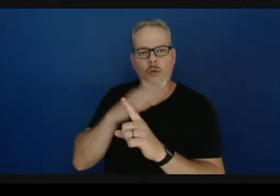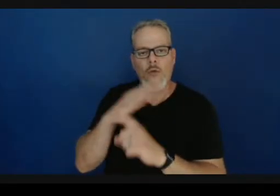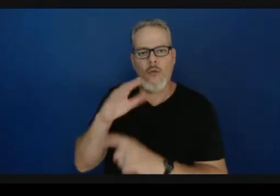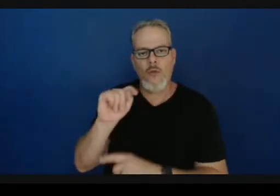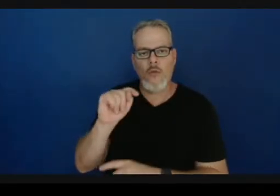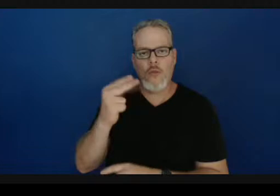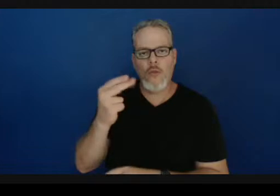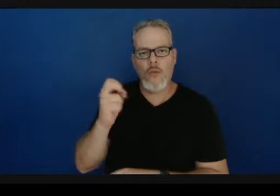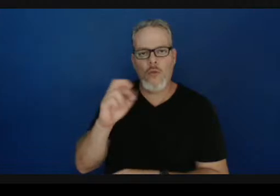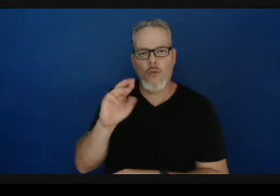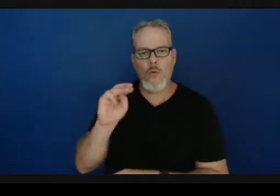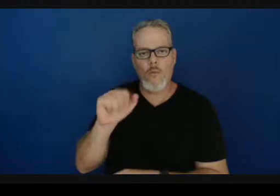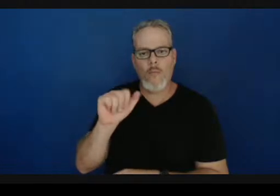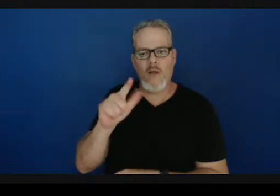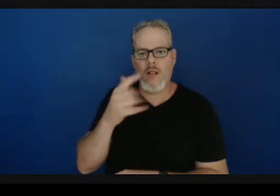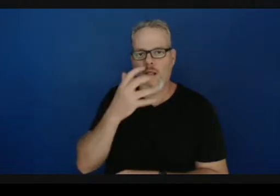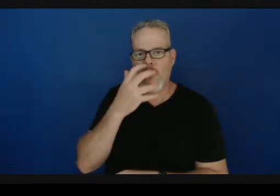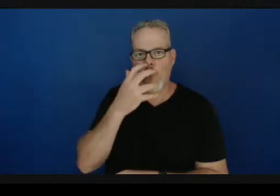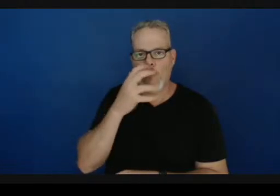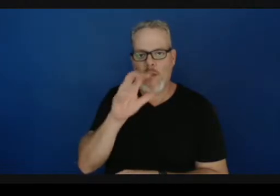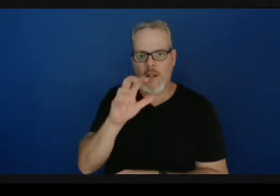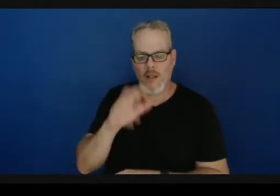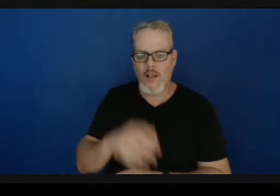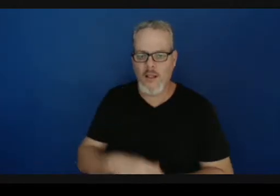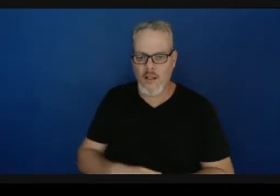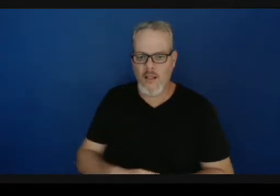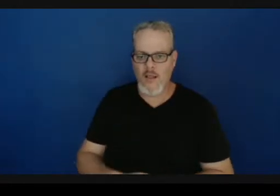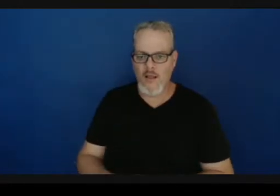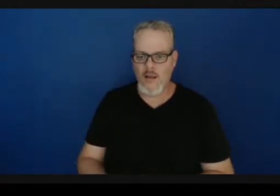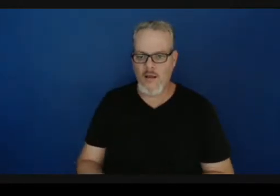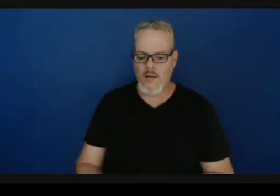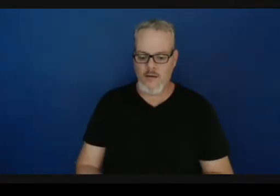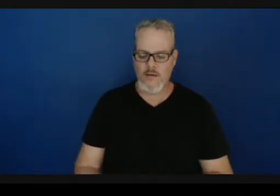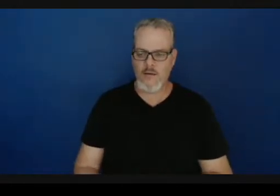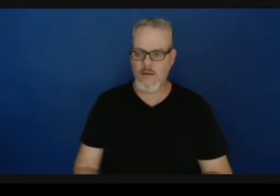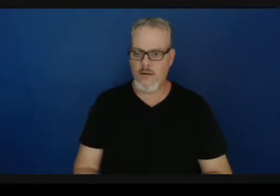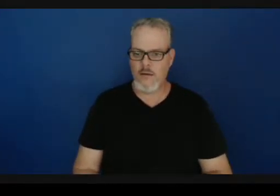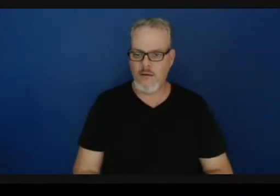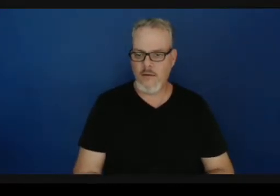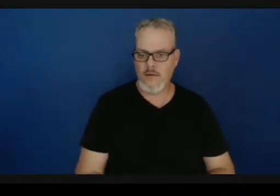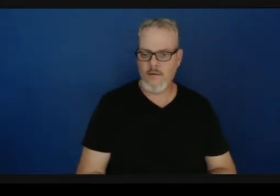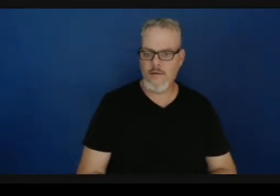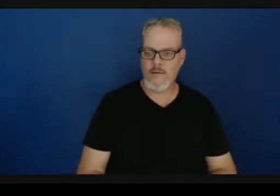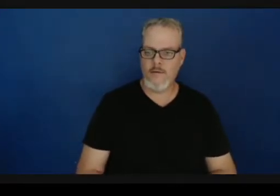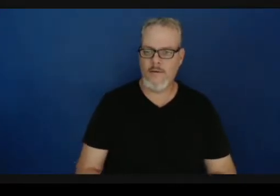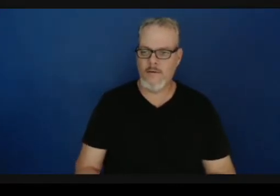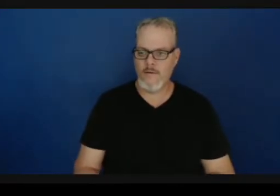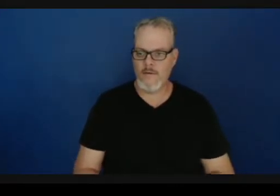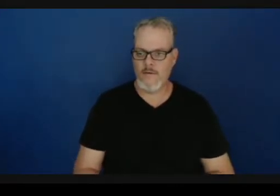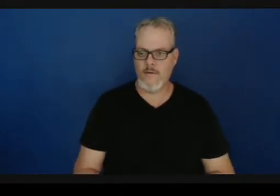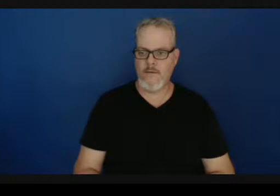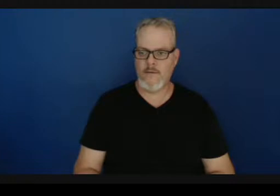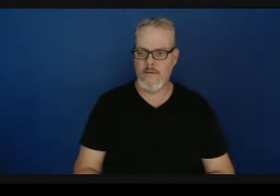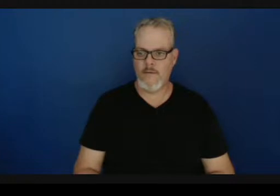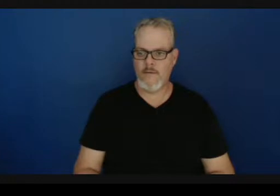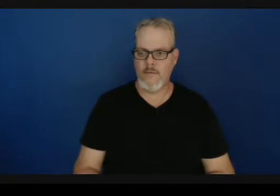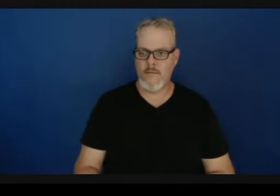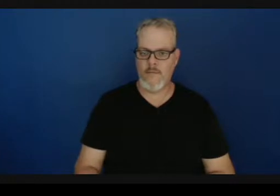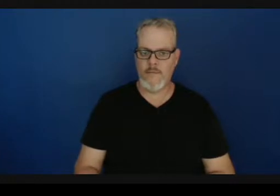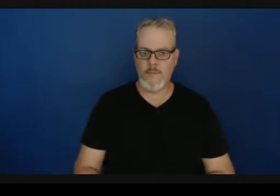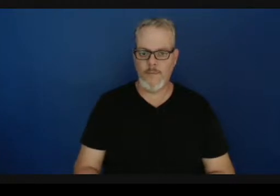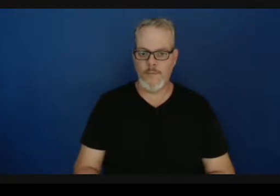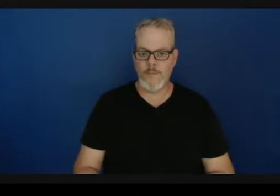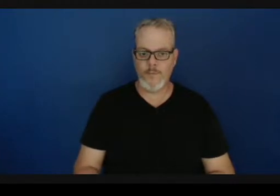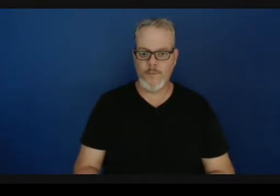So there it is, a slower onset. You see it coming from that. You see that the vent originally opened up across the